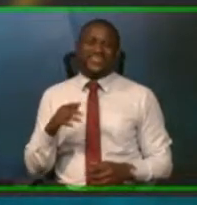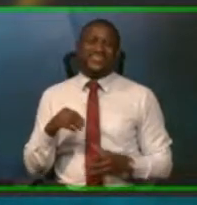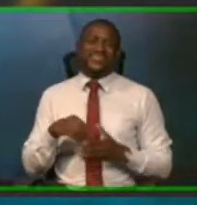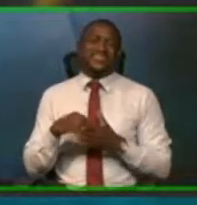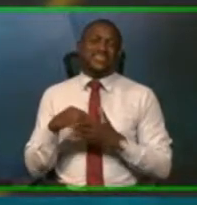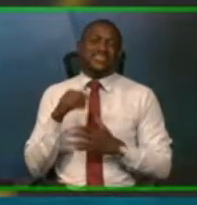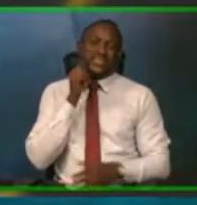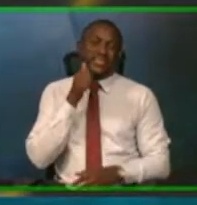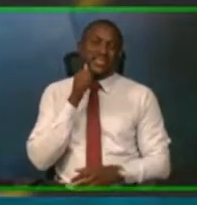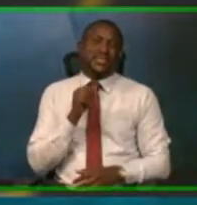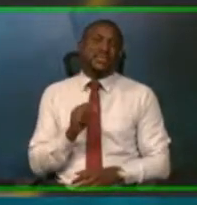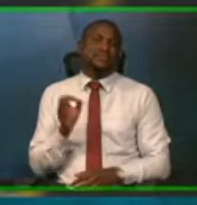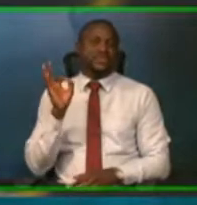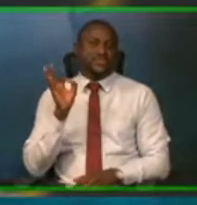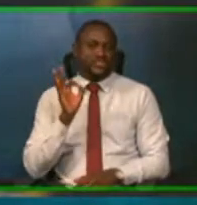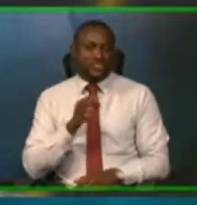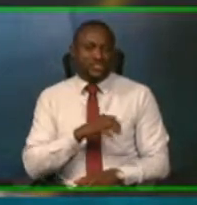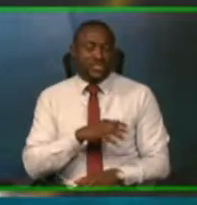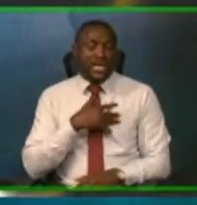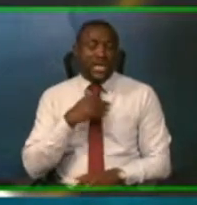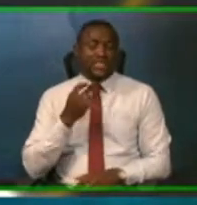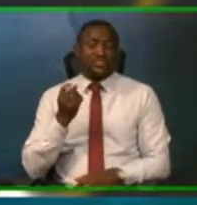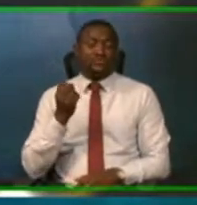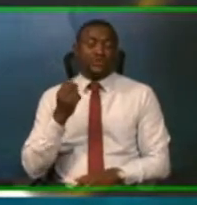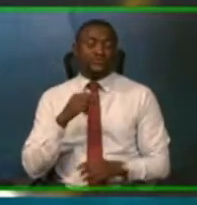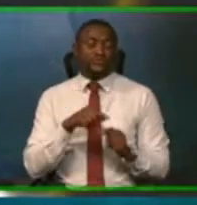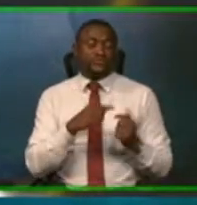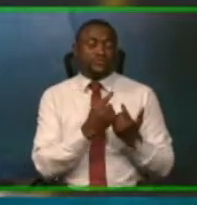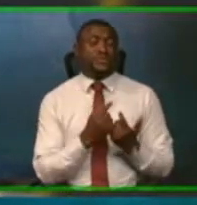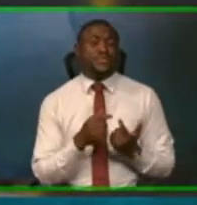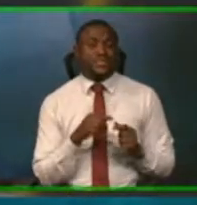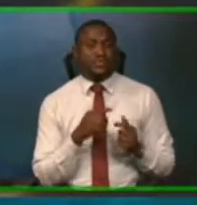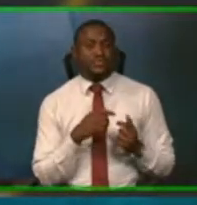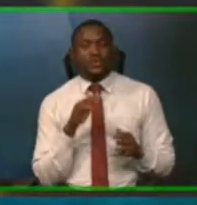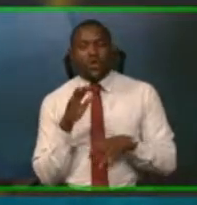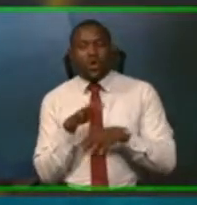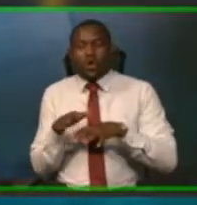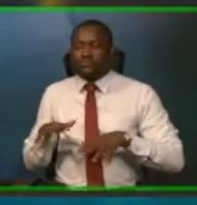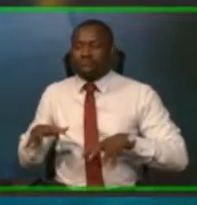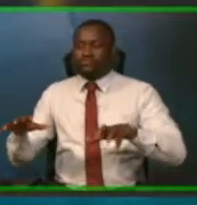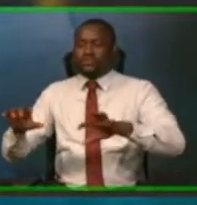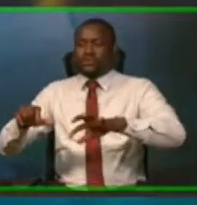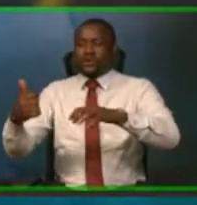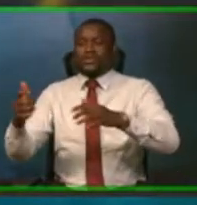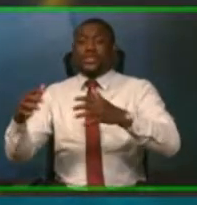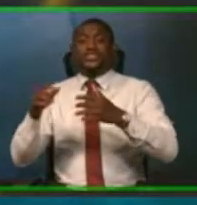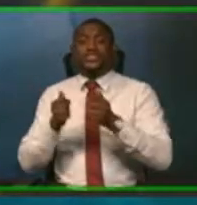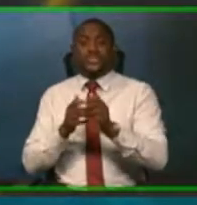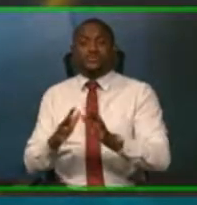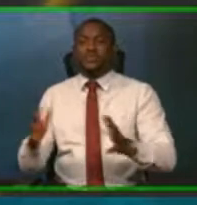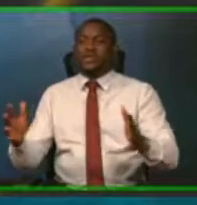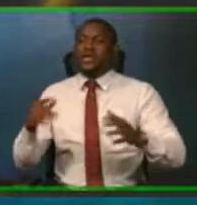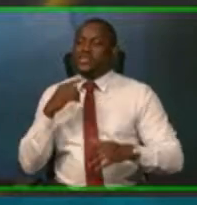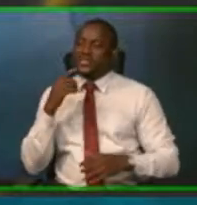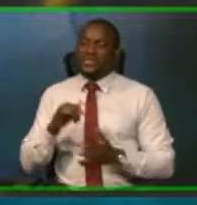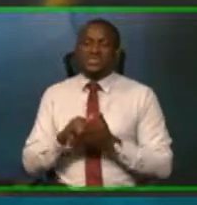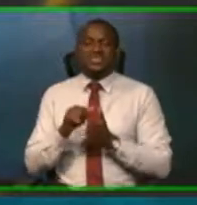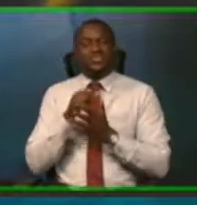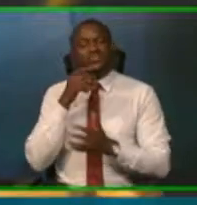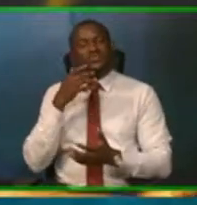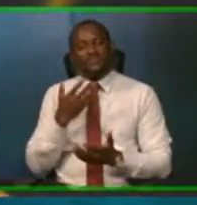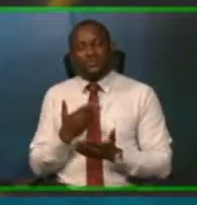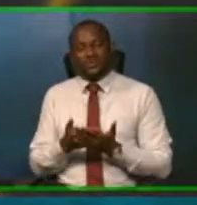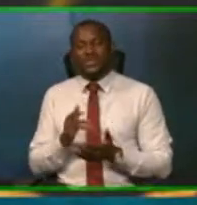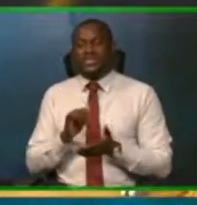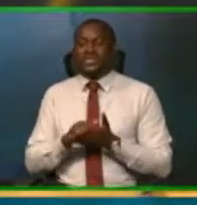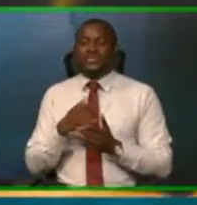4. Verse 2. Then the 12 called the multitudes of the disciples unto them and said, it is not reason that we should leave the